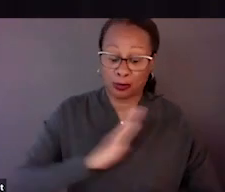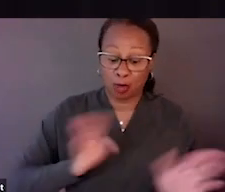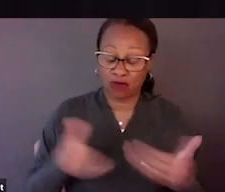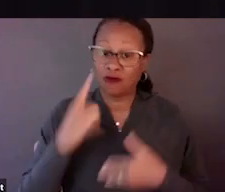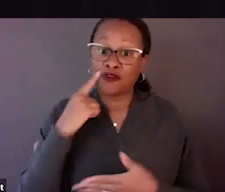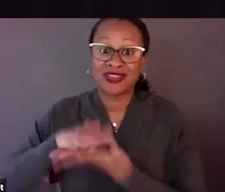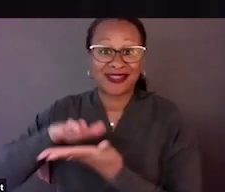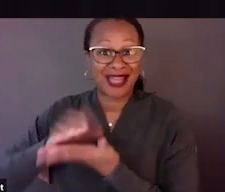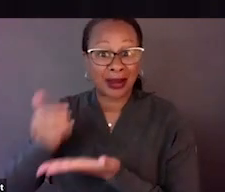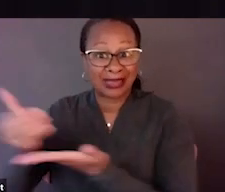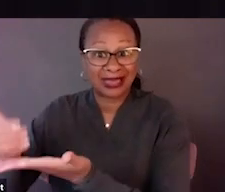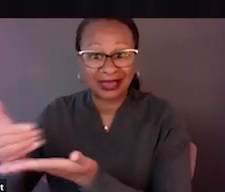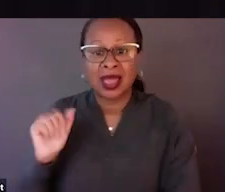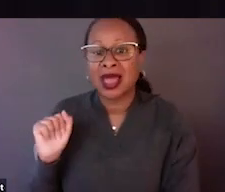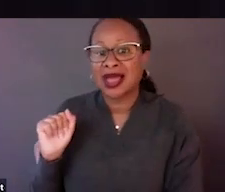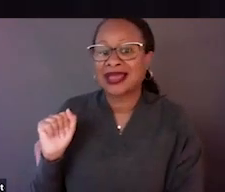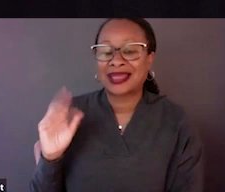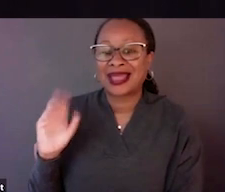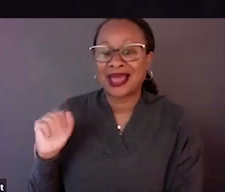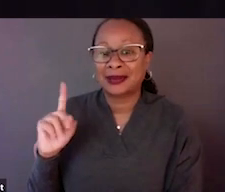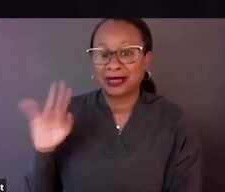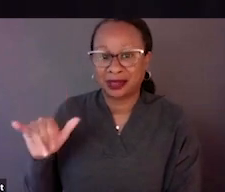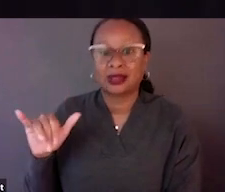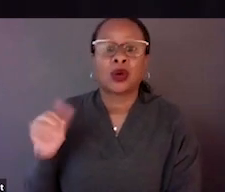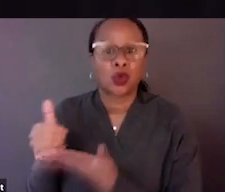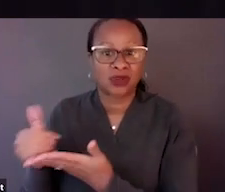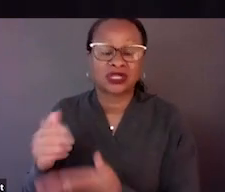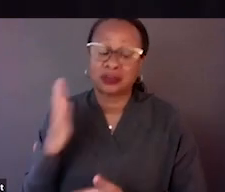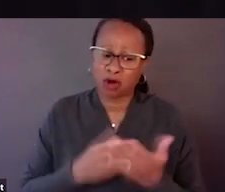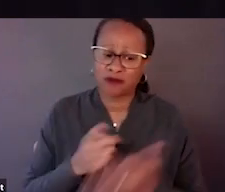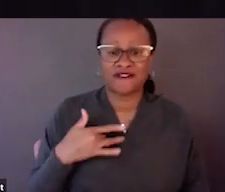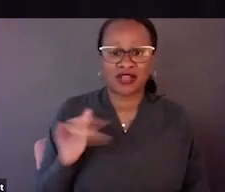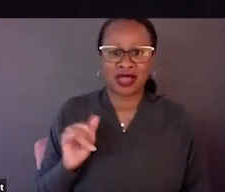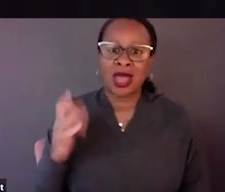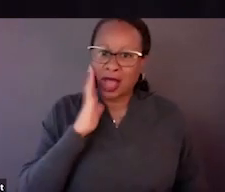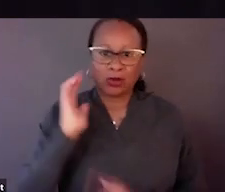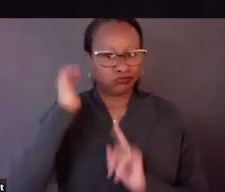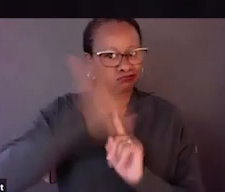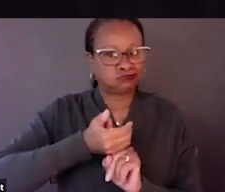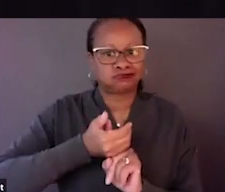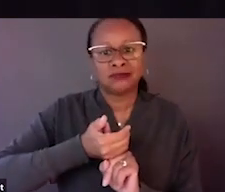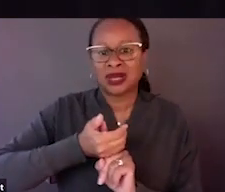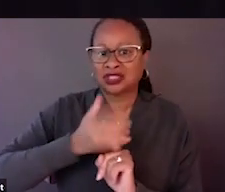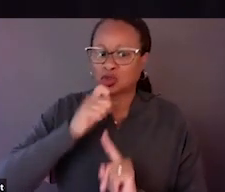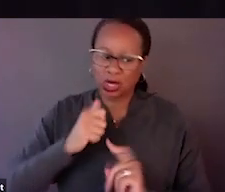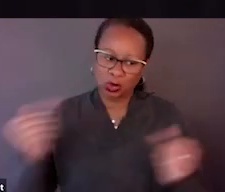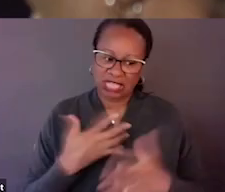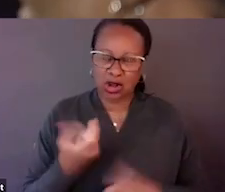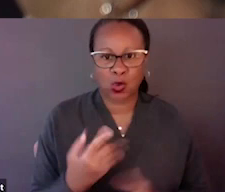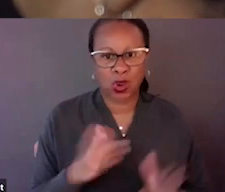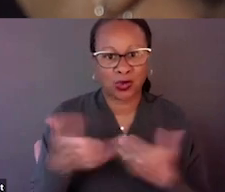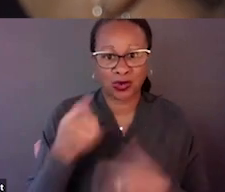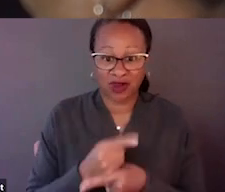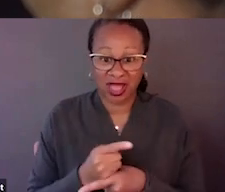Academy, I'm sure that there was a part of you that felt like, uh-oh, I'm going to have to code switch so that I don't intimidate anybody. Did